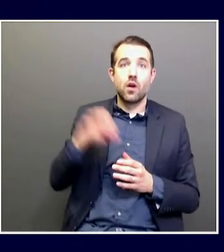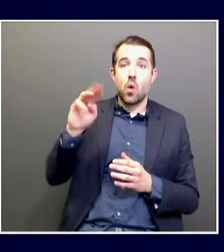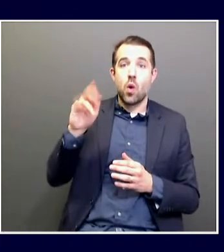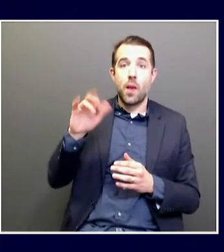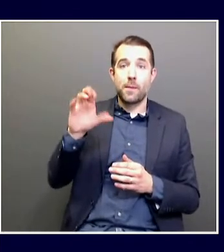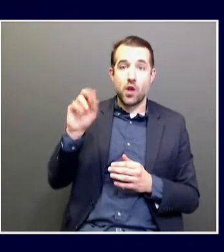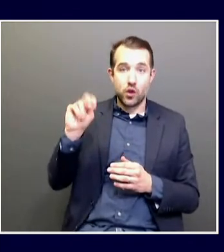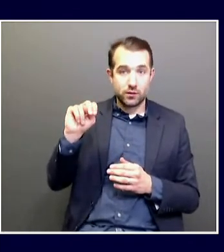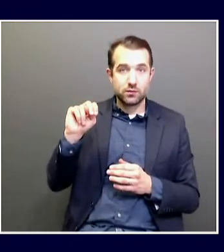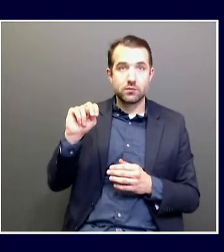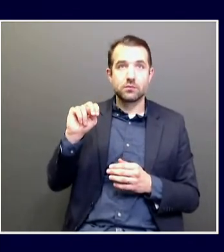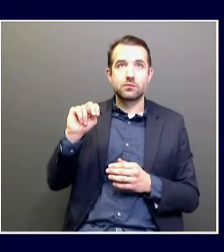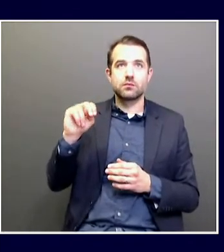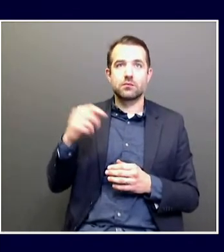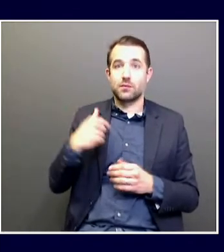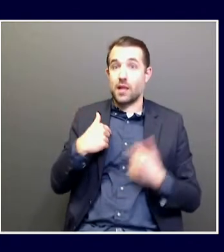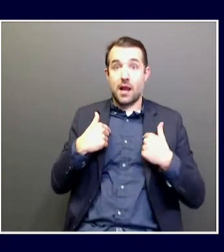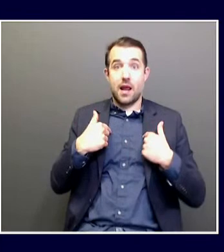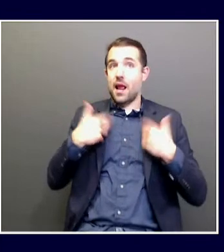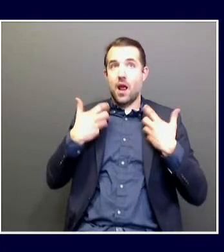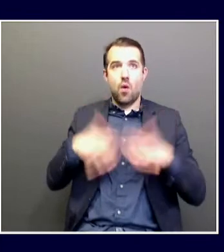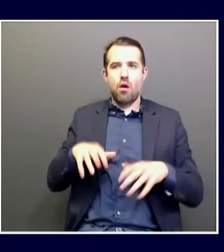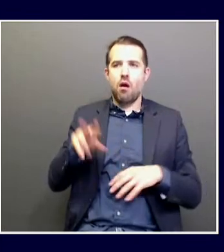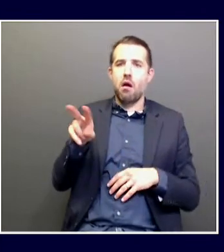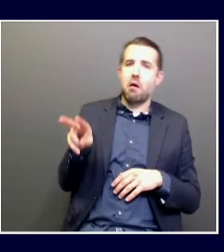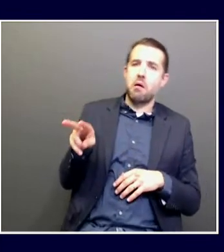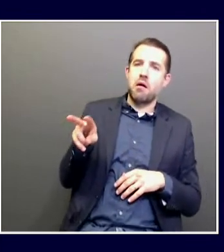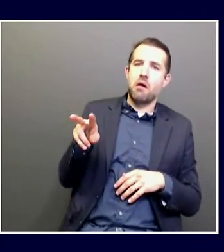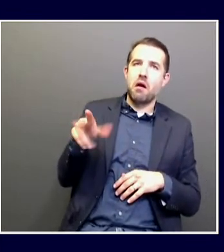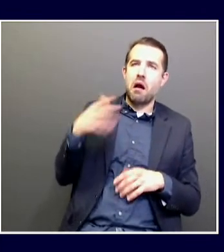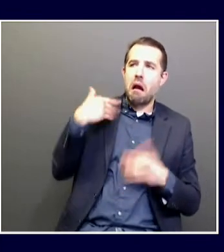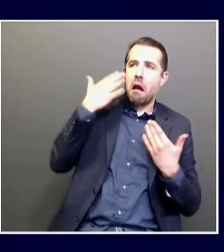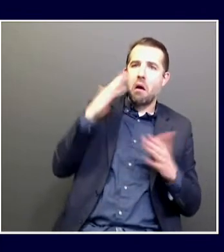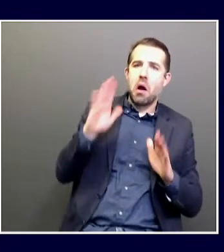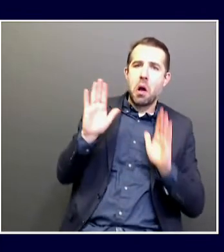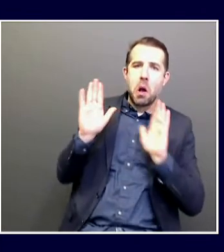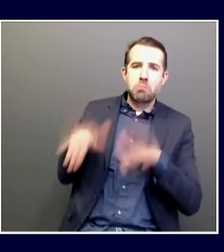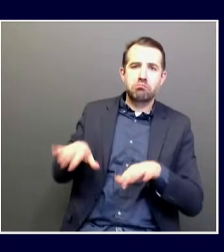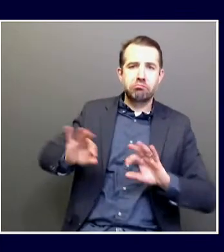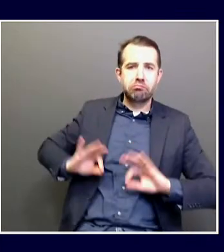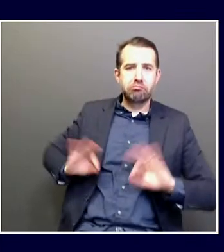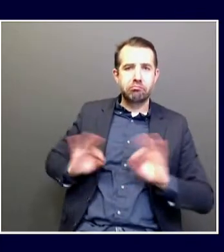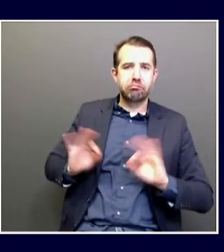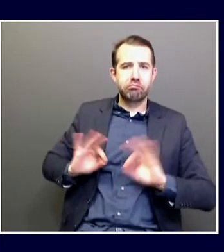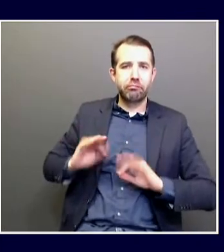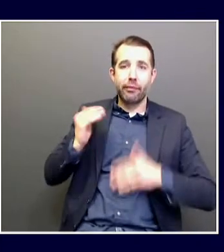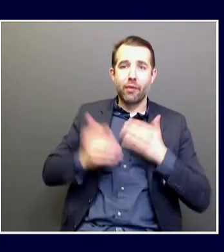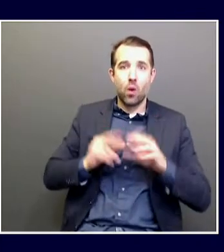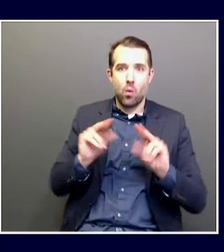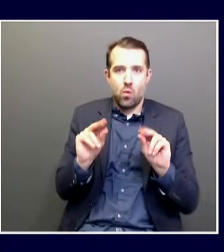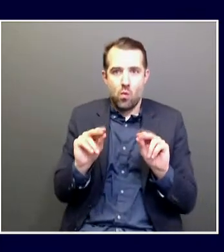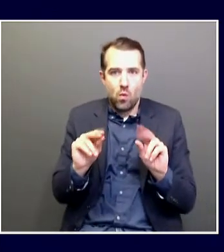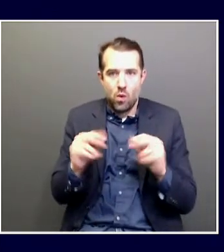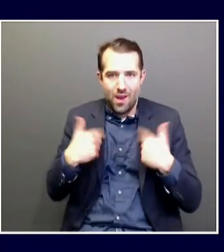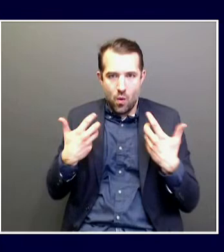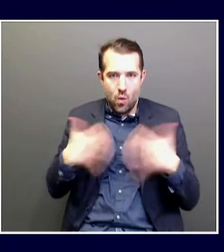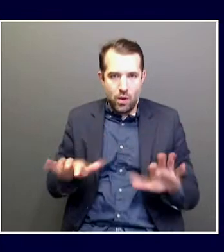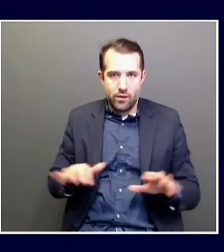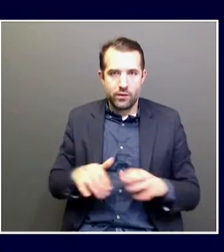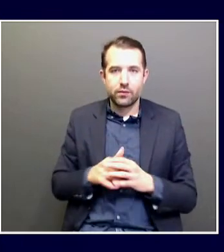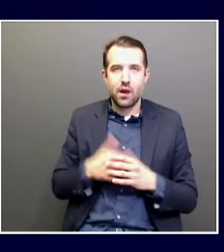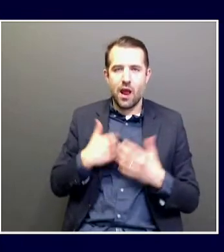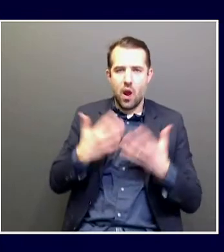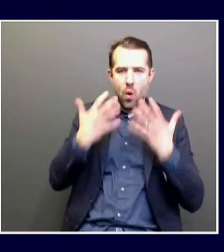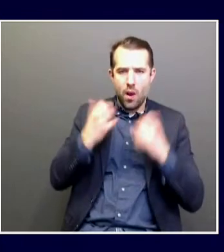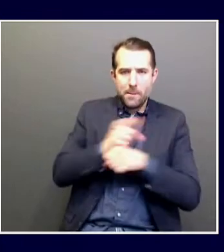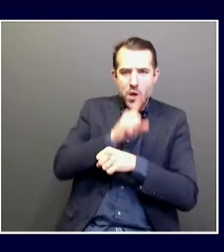and so to heck with all of it. We do have a sense, and we're learning more, and we want to equip people with those facts. The second thing, Eric, is